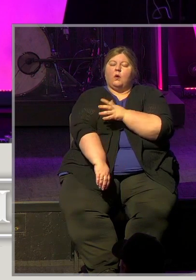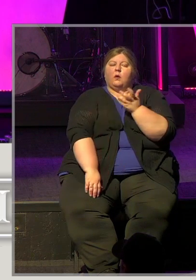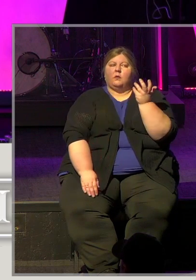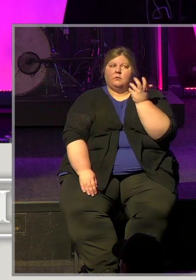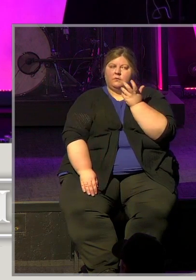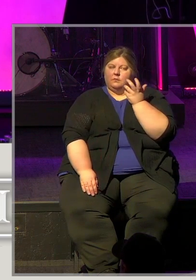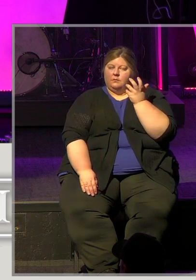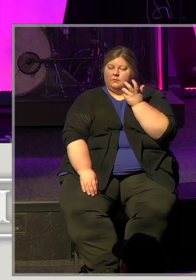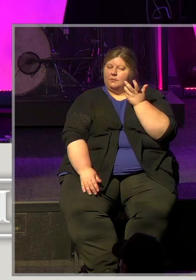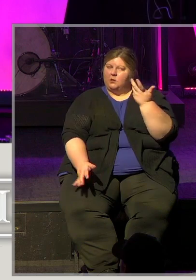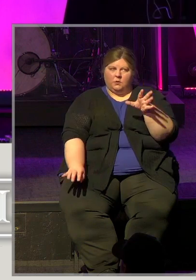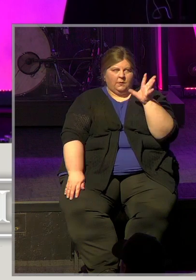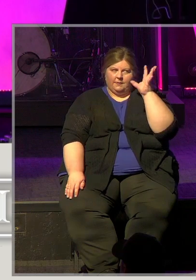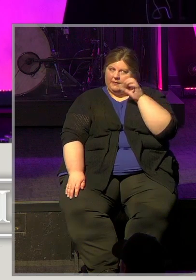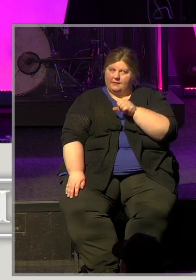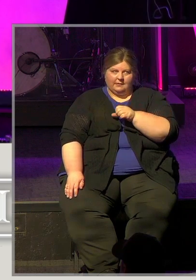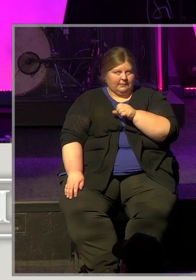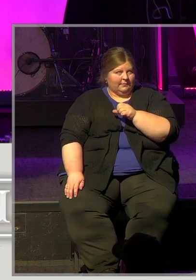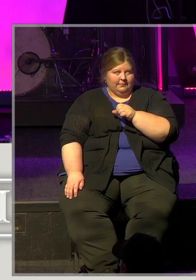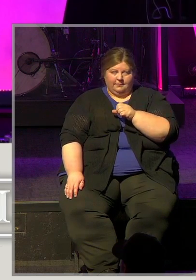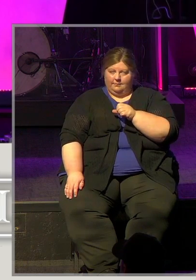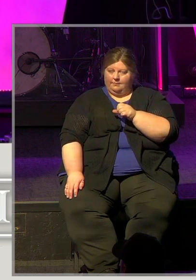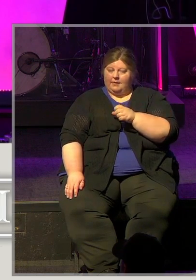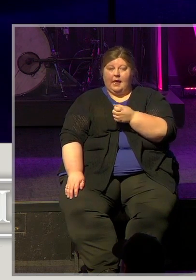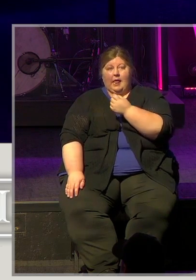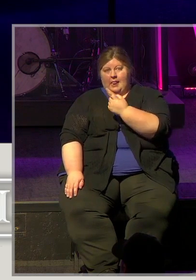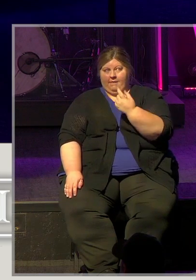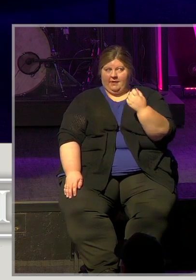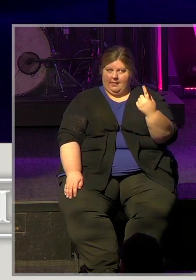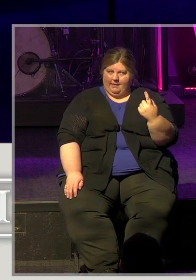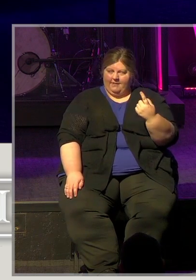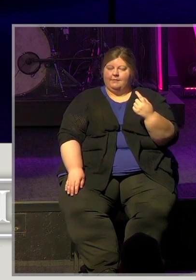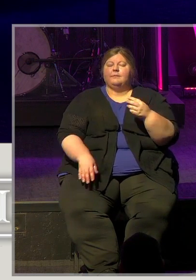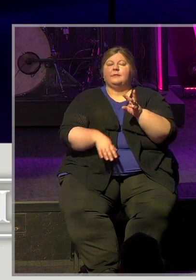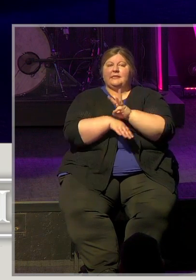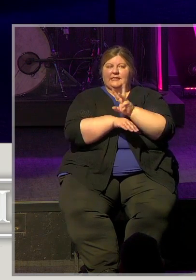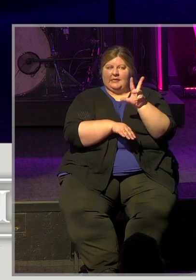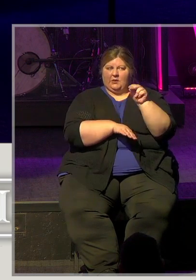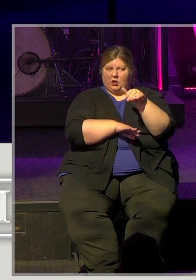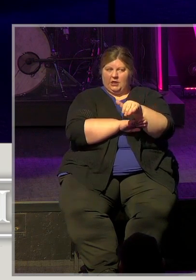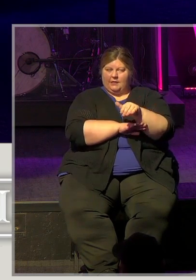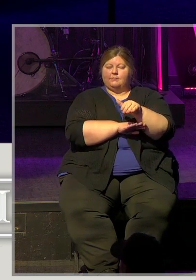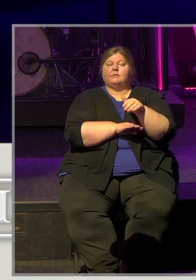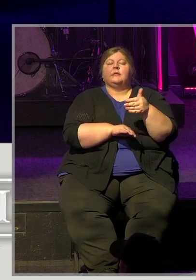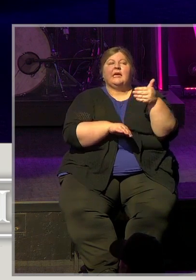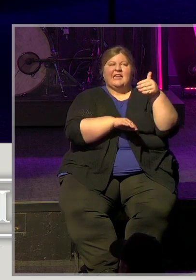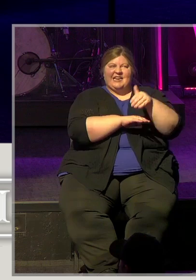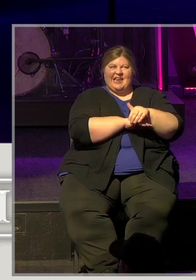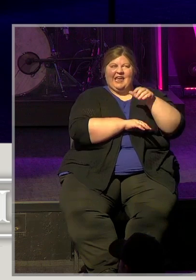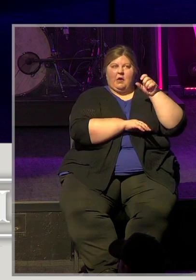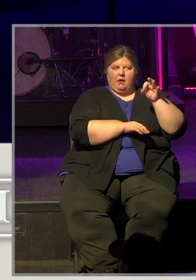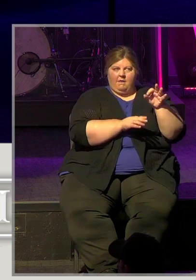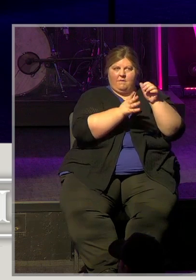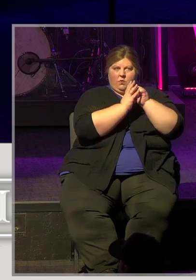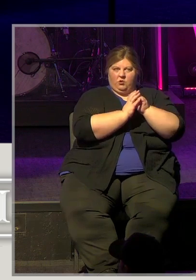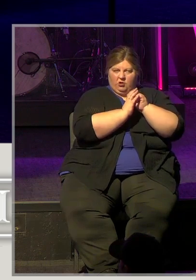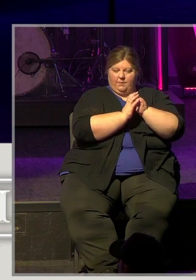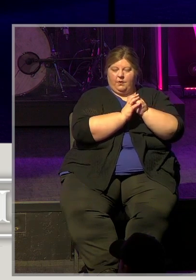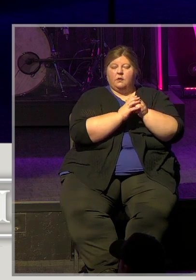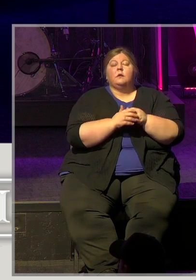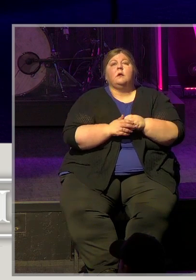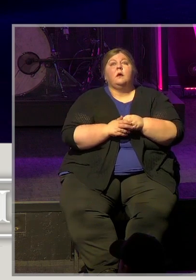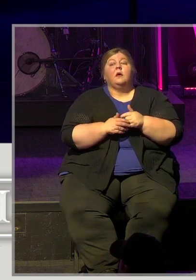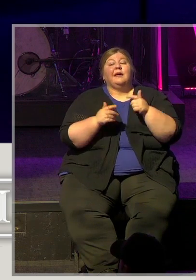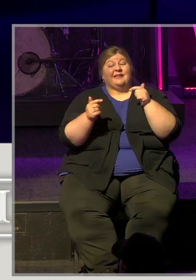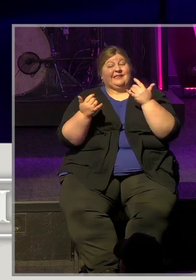you are not going to want to miss that. So 11/11 at 6:30, night of worship. And as we transition into our time of